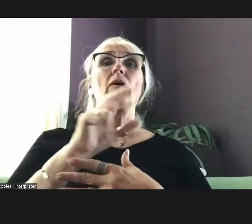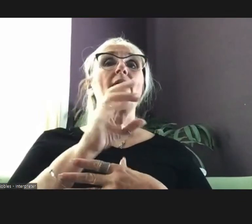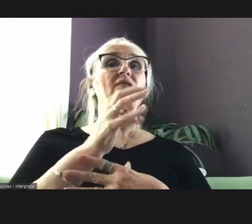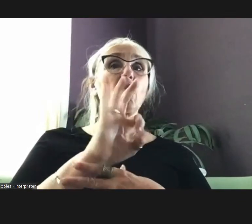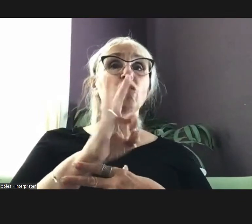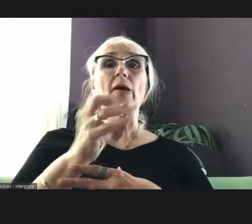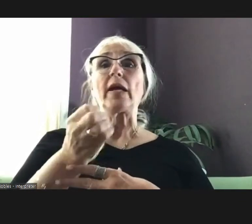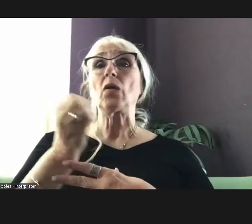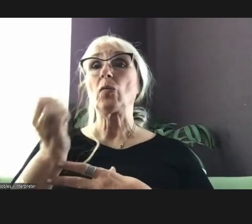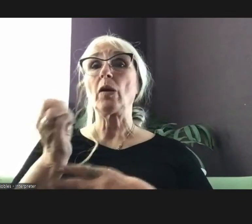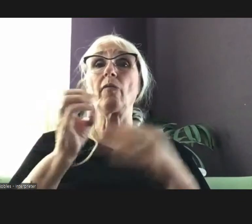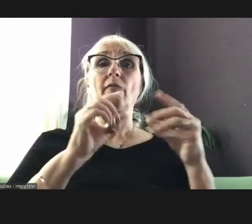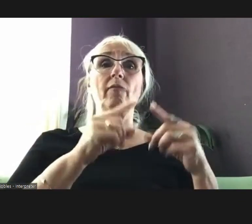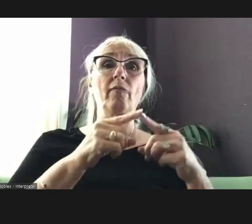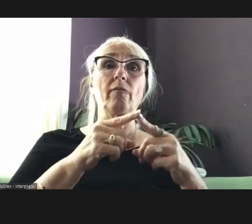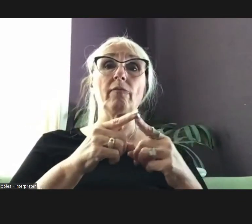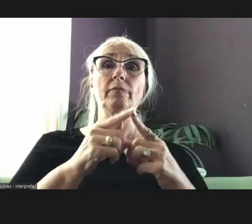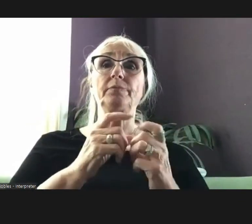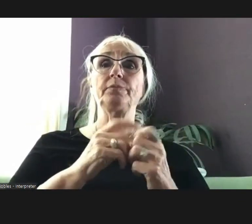moving from contingencies.